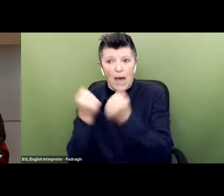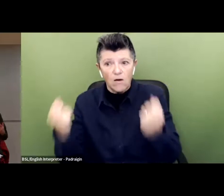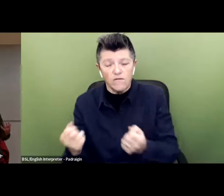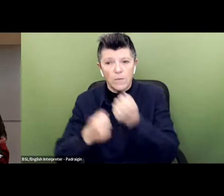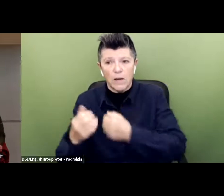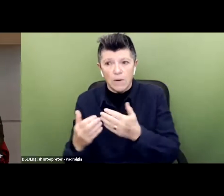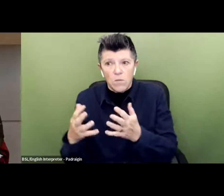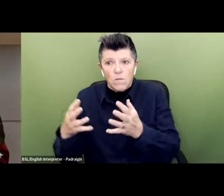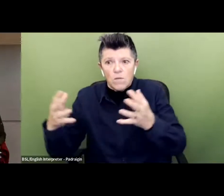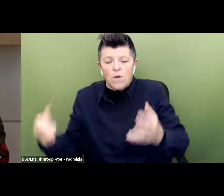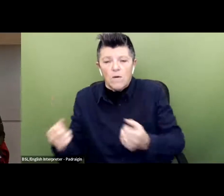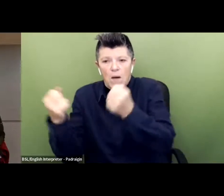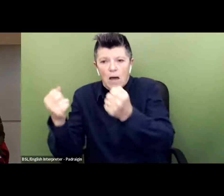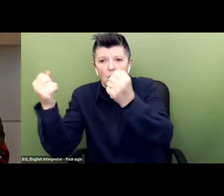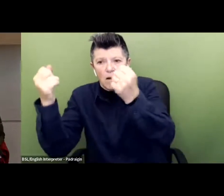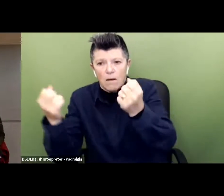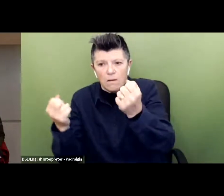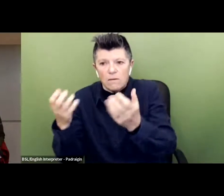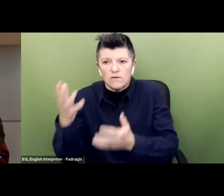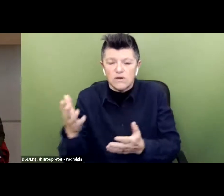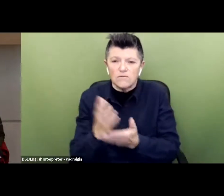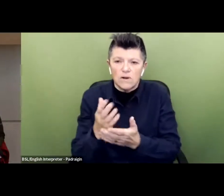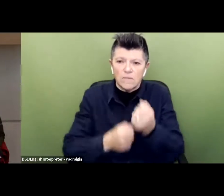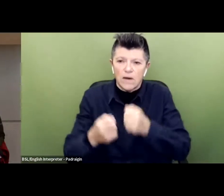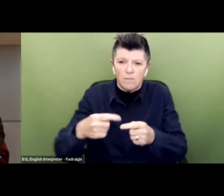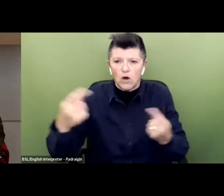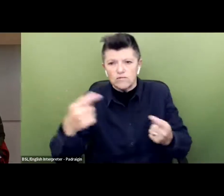therefore causing its own sorts of contradictions.